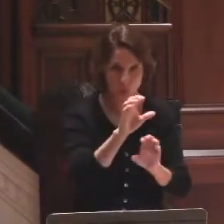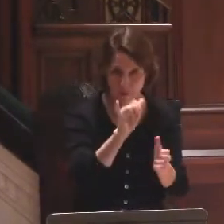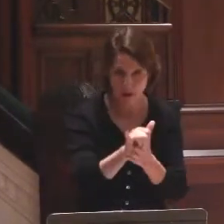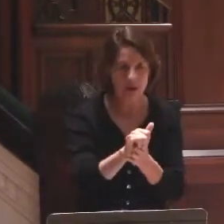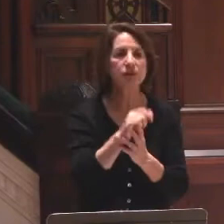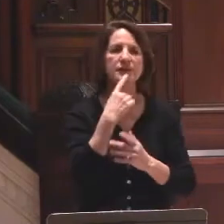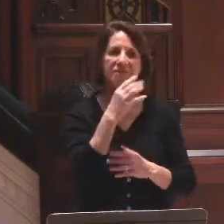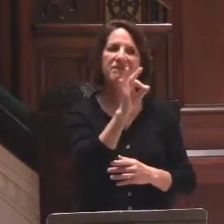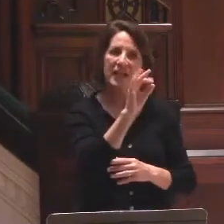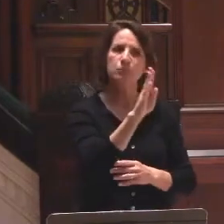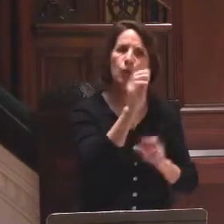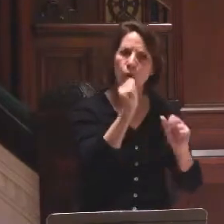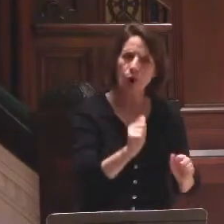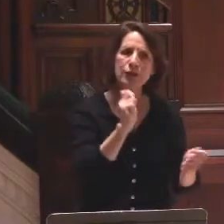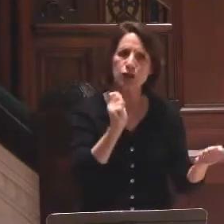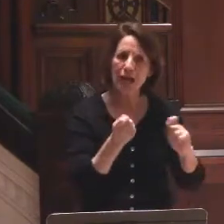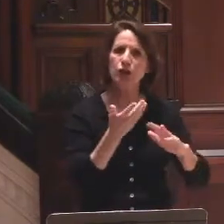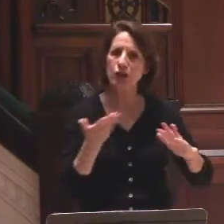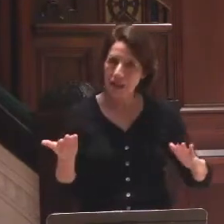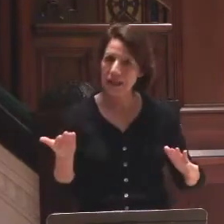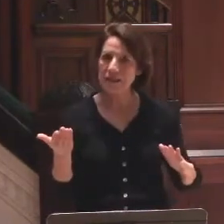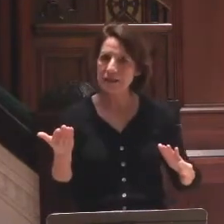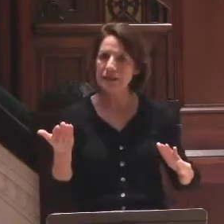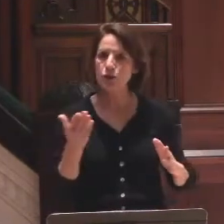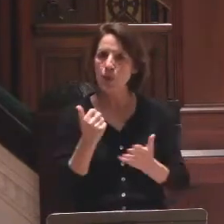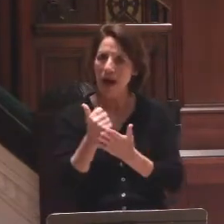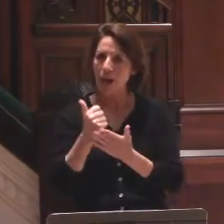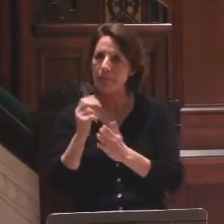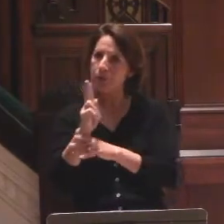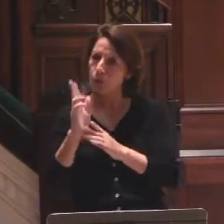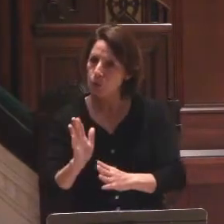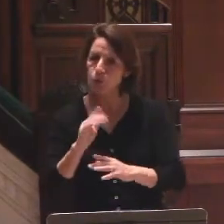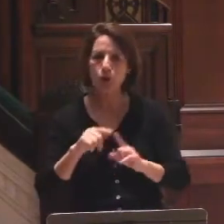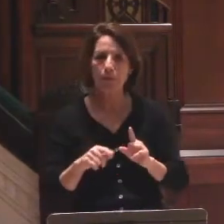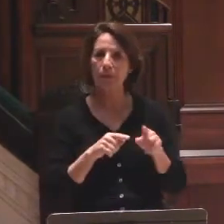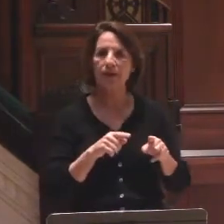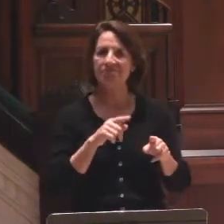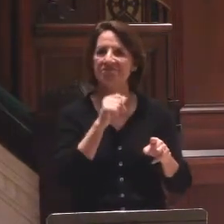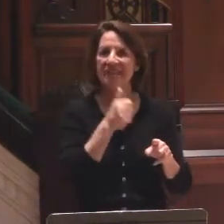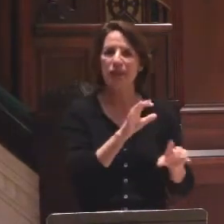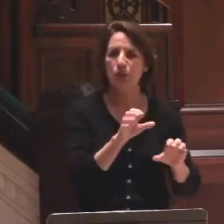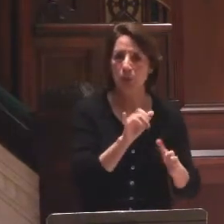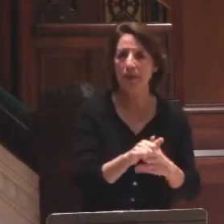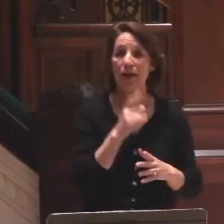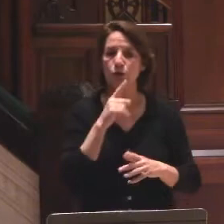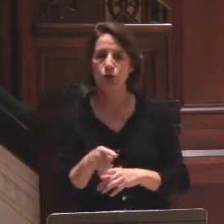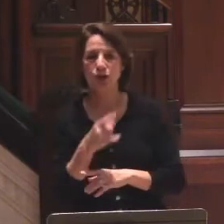changing things to help the users, but that would have cut into their profits. And she exposed it. She blew the whistle.